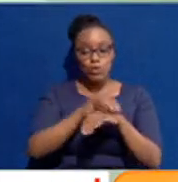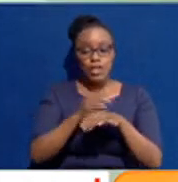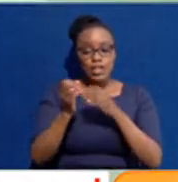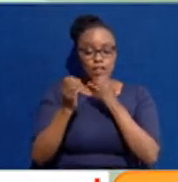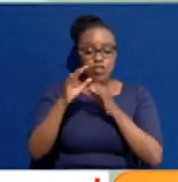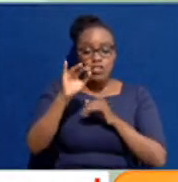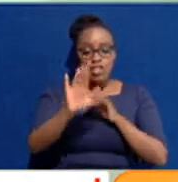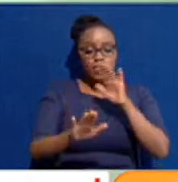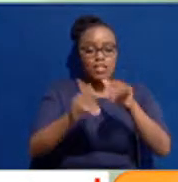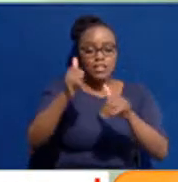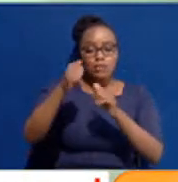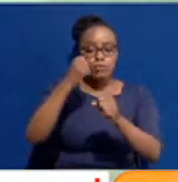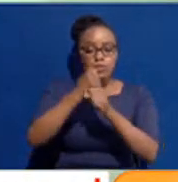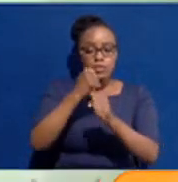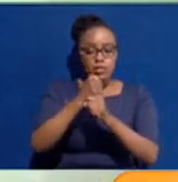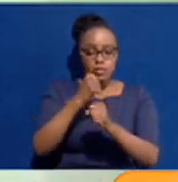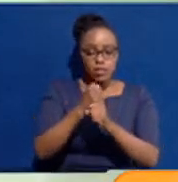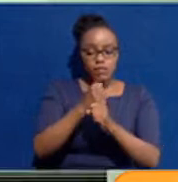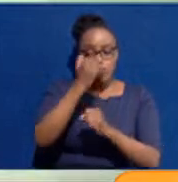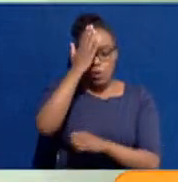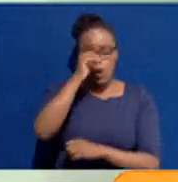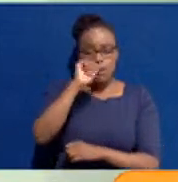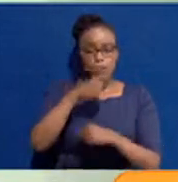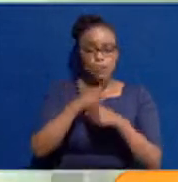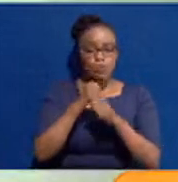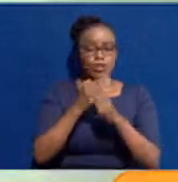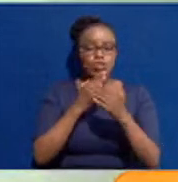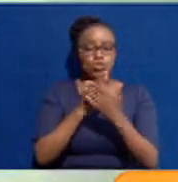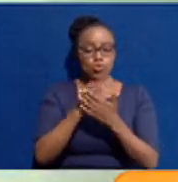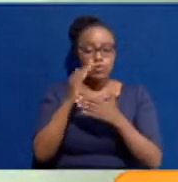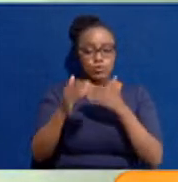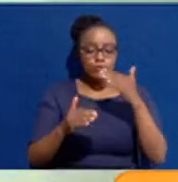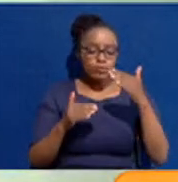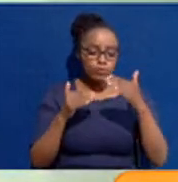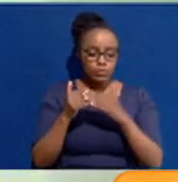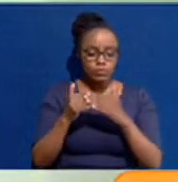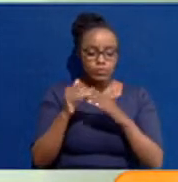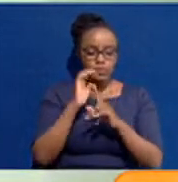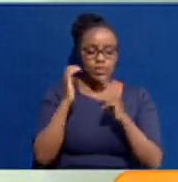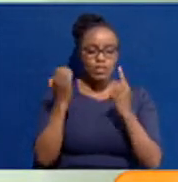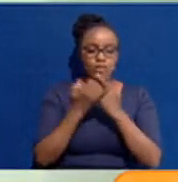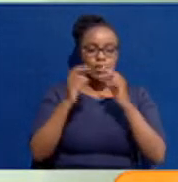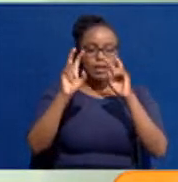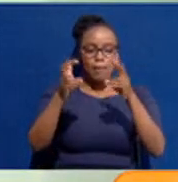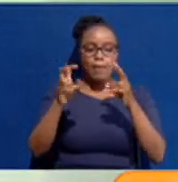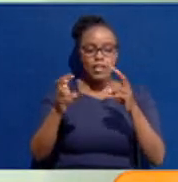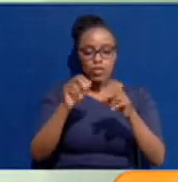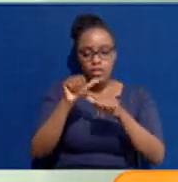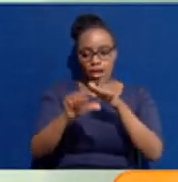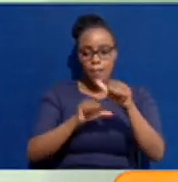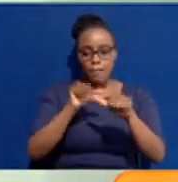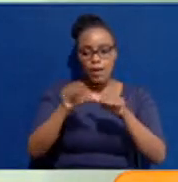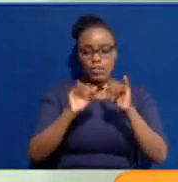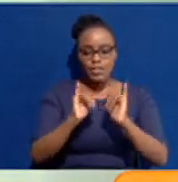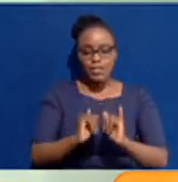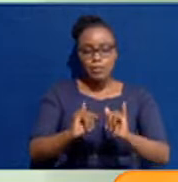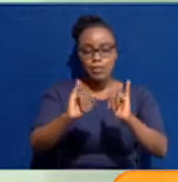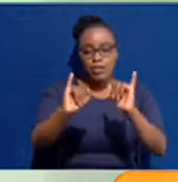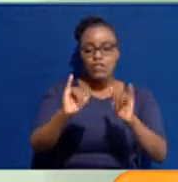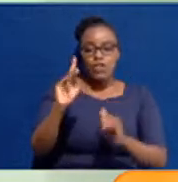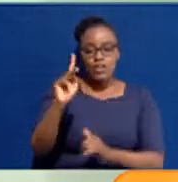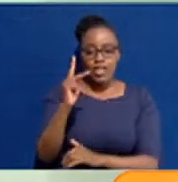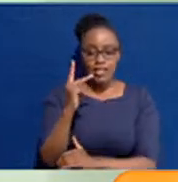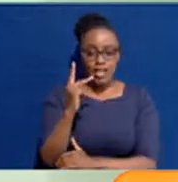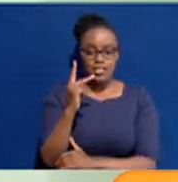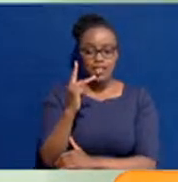steps to be taken in order to ensure all environmental issues around the implementation of